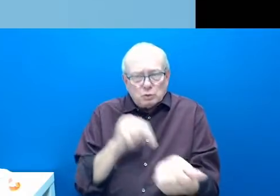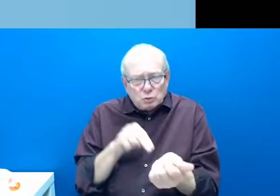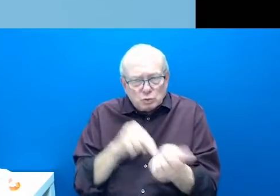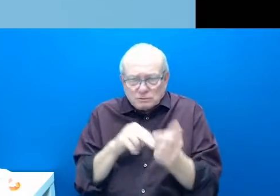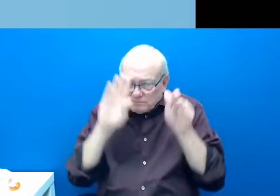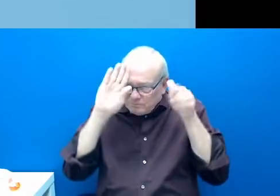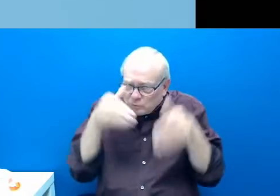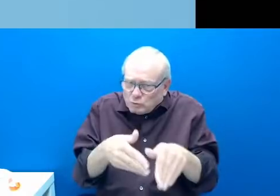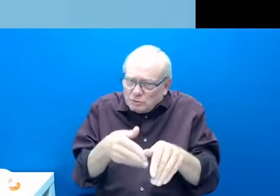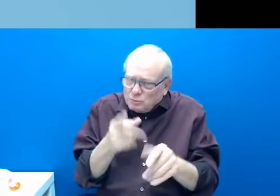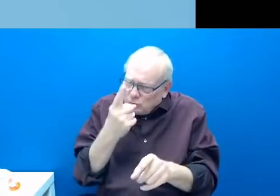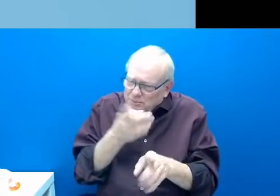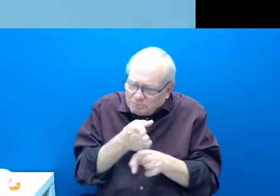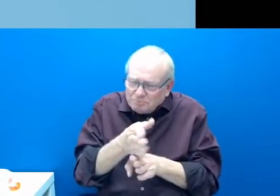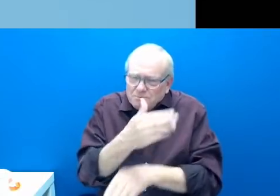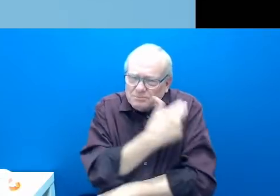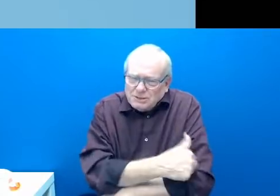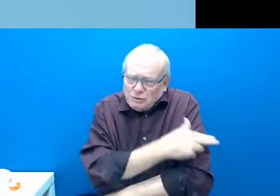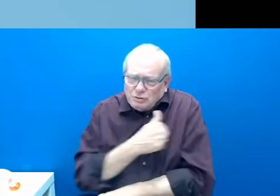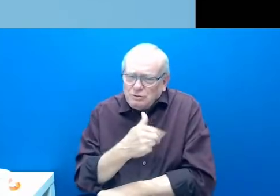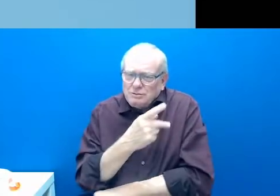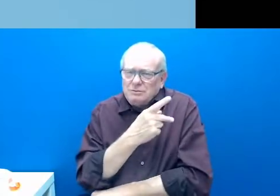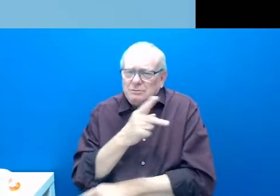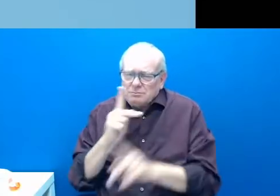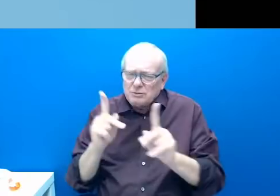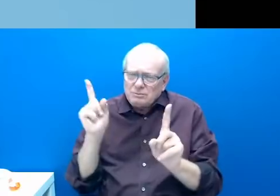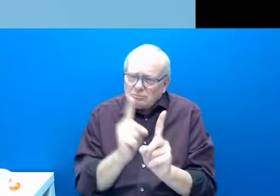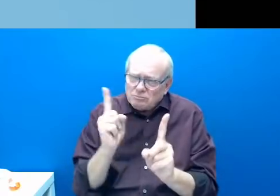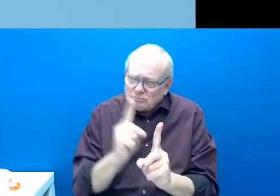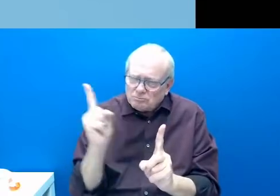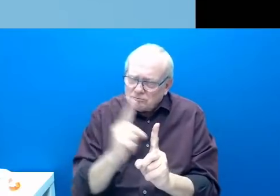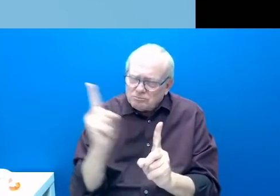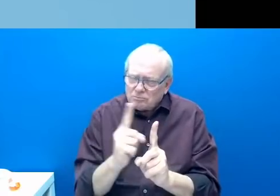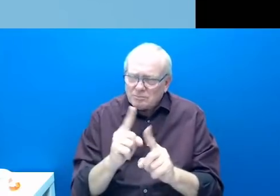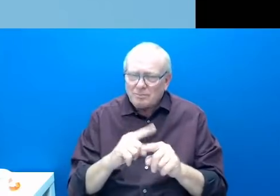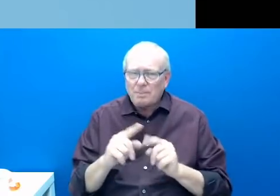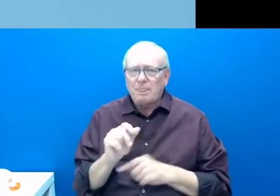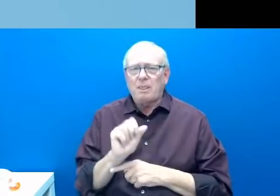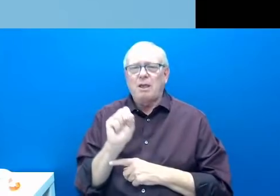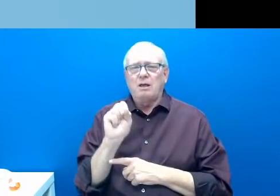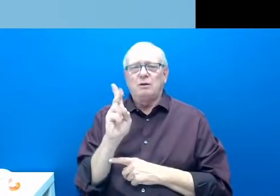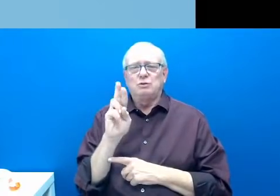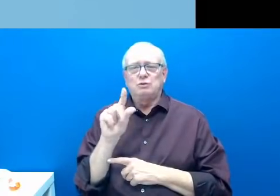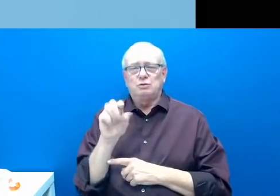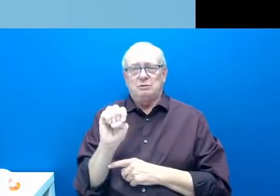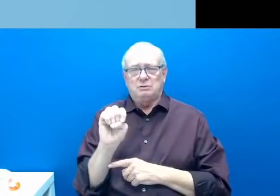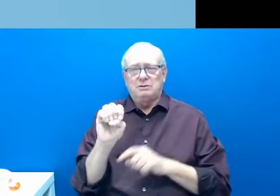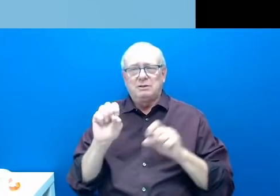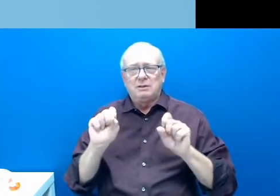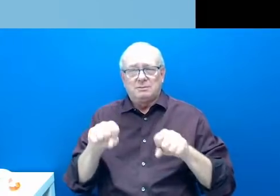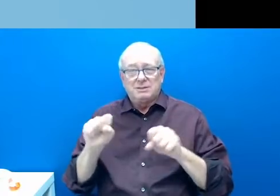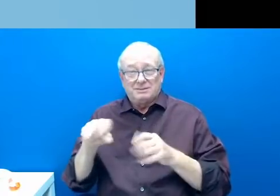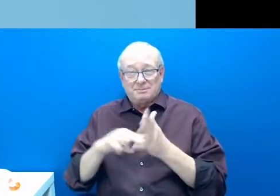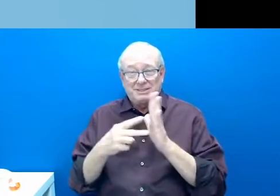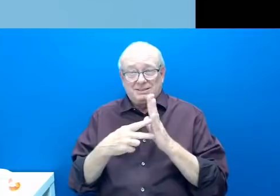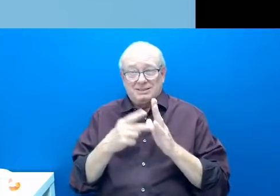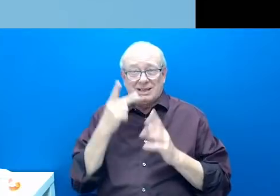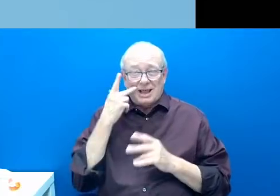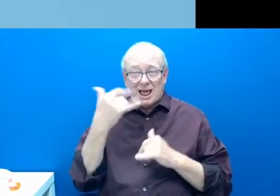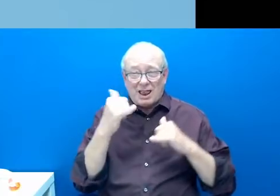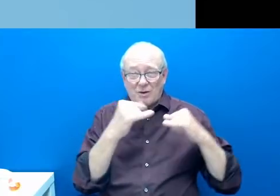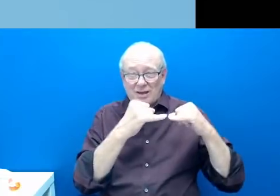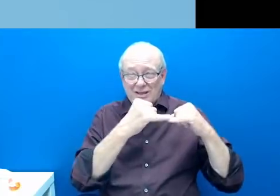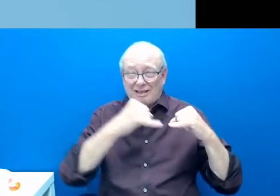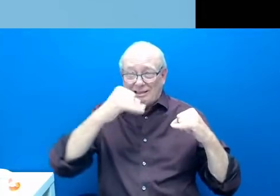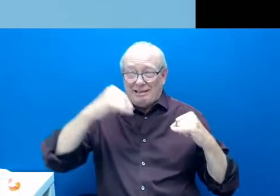nurse dedicated to that 1 patient. And so when we talk about surge capacity, this is how surge beds are created. Extra